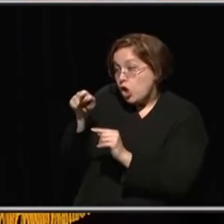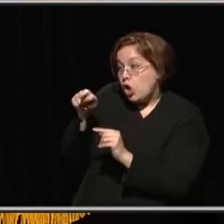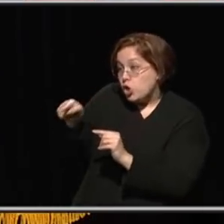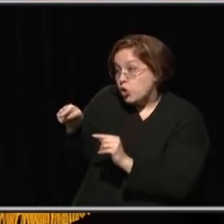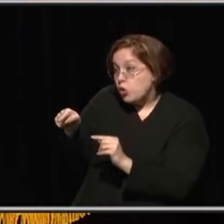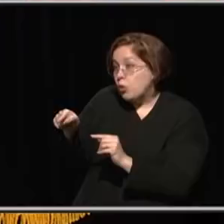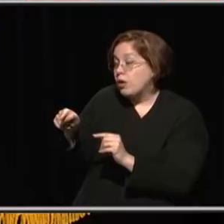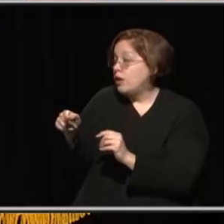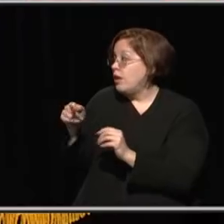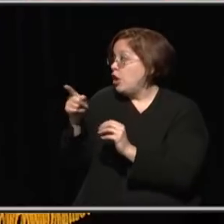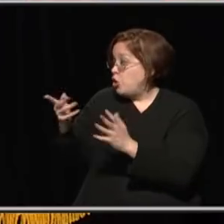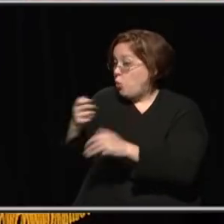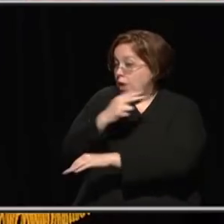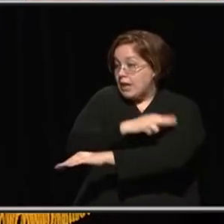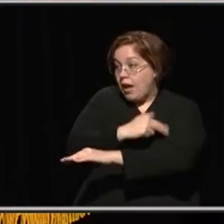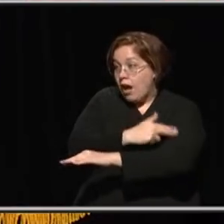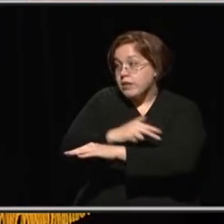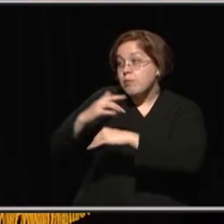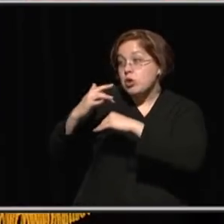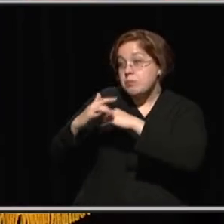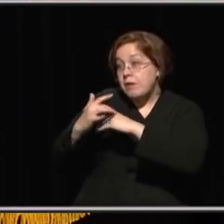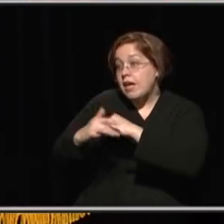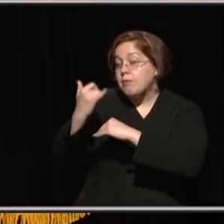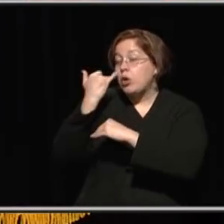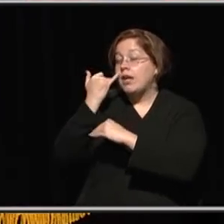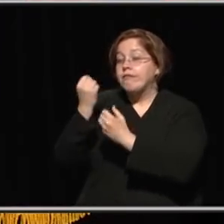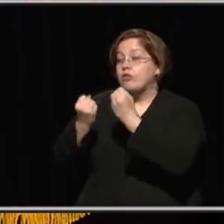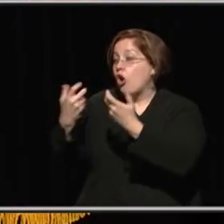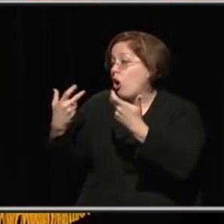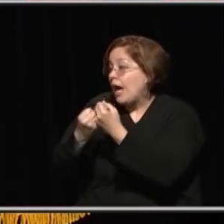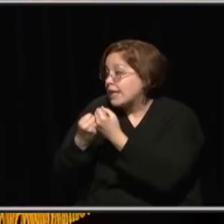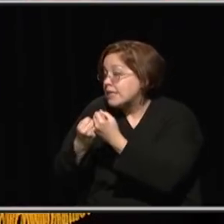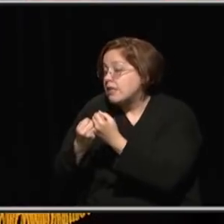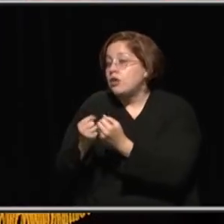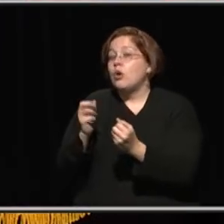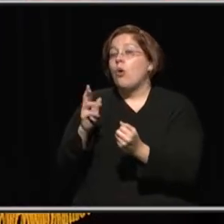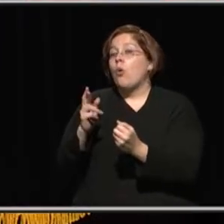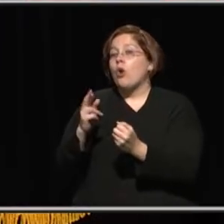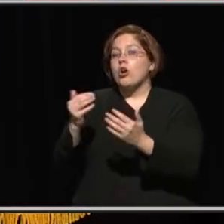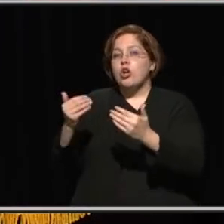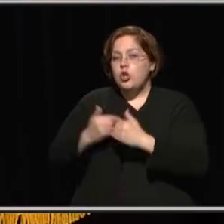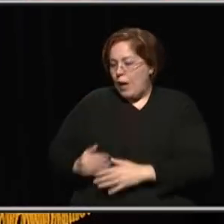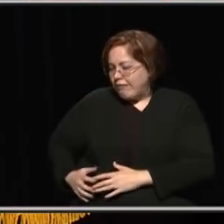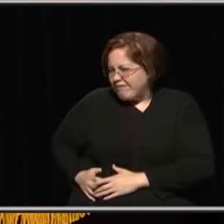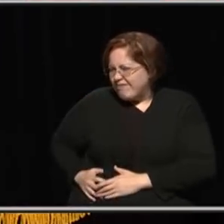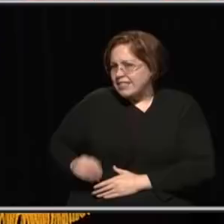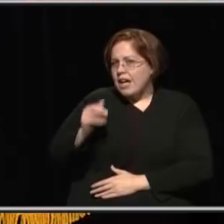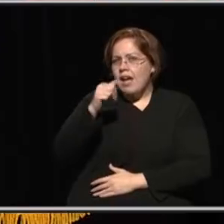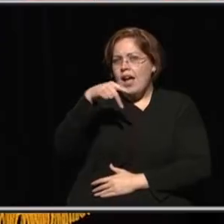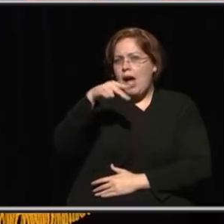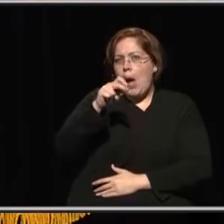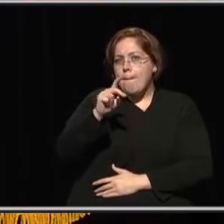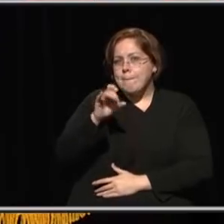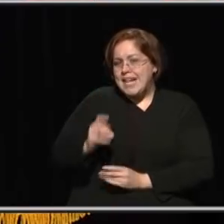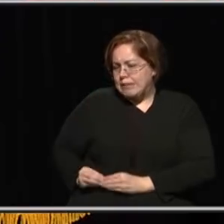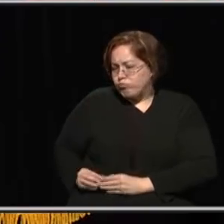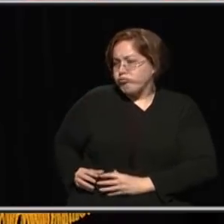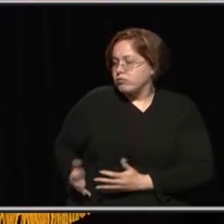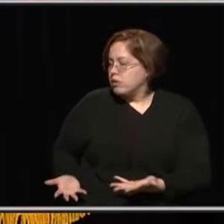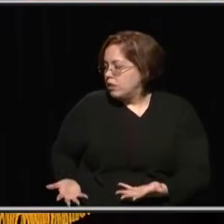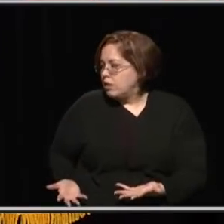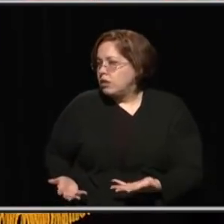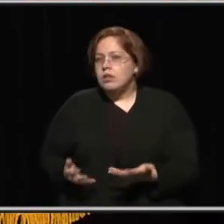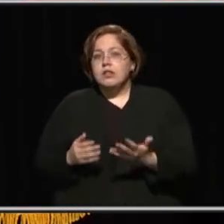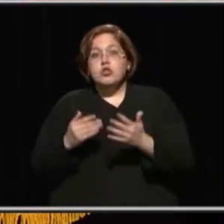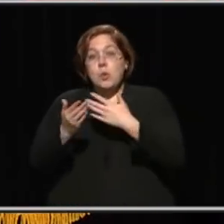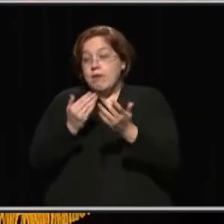want that hospital to be available if you have an accident or you have an appendicitis. You want there to be beds there for you. So